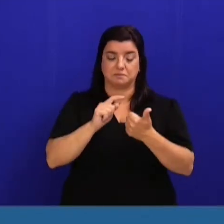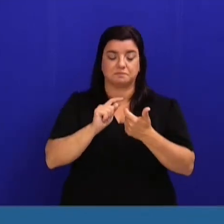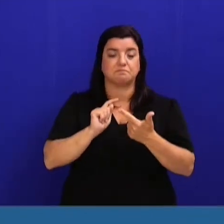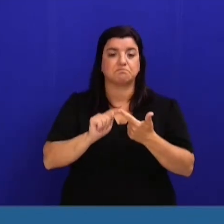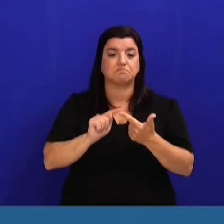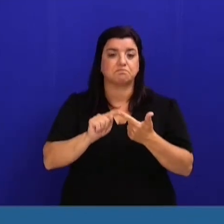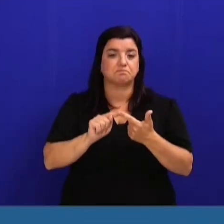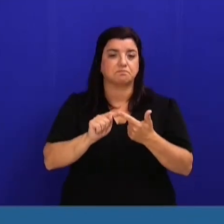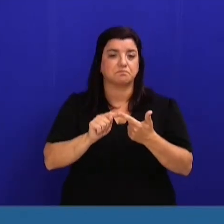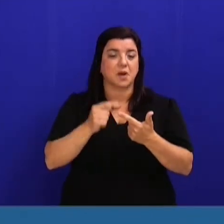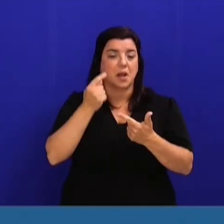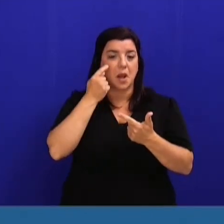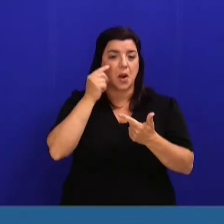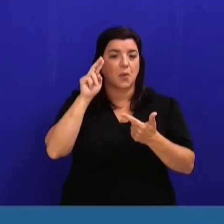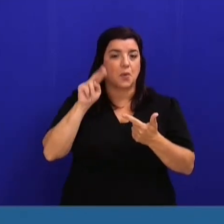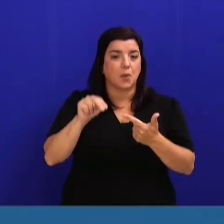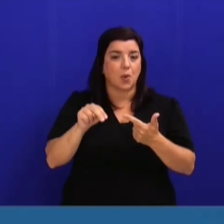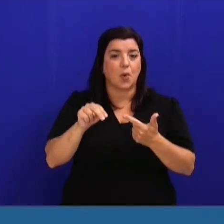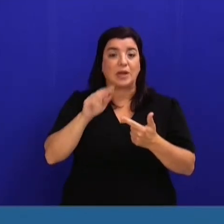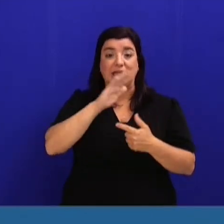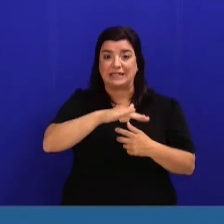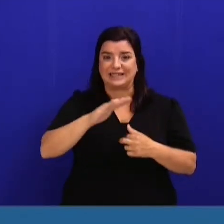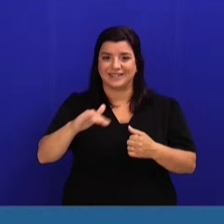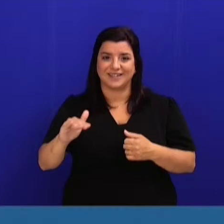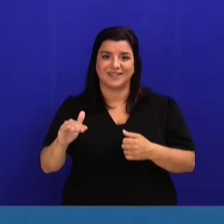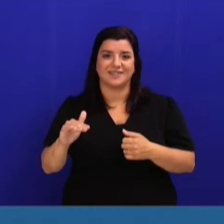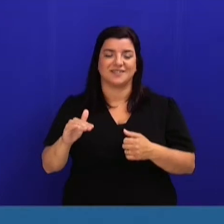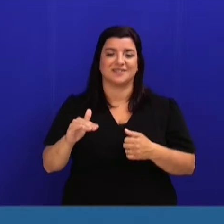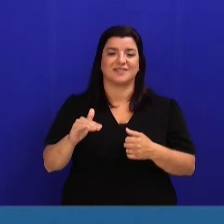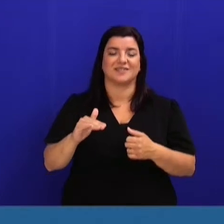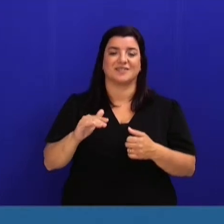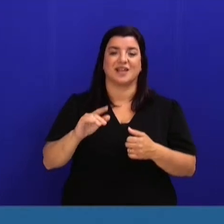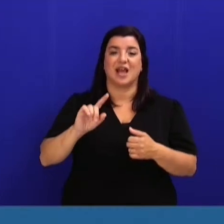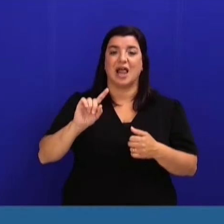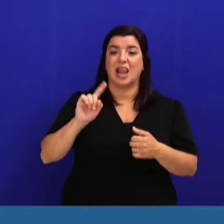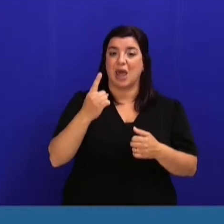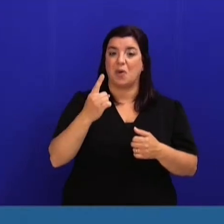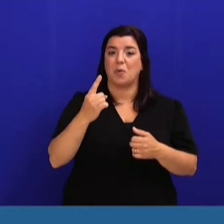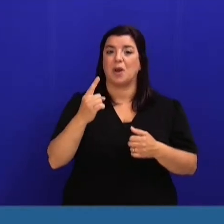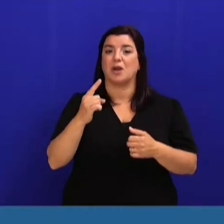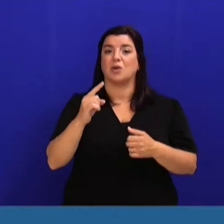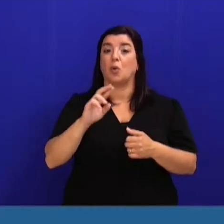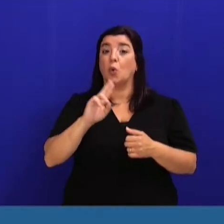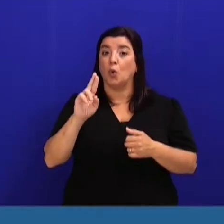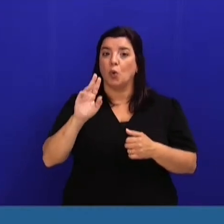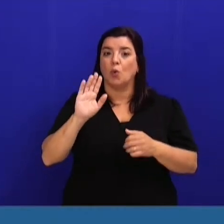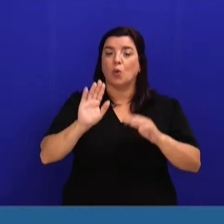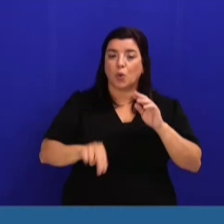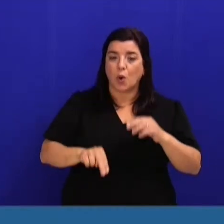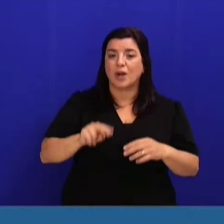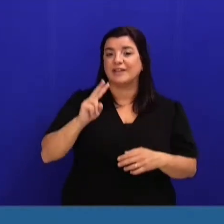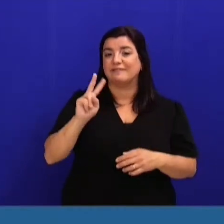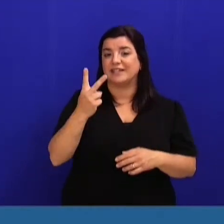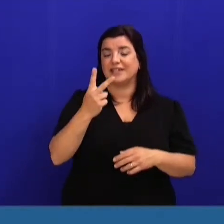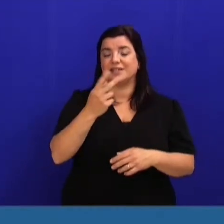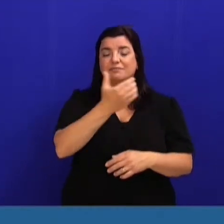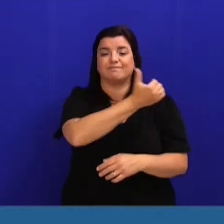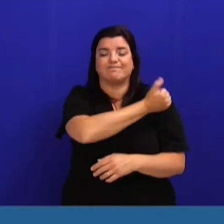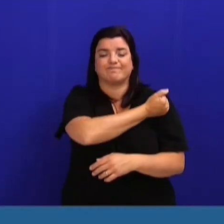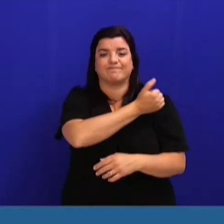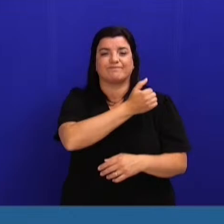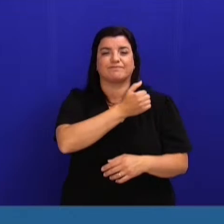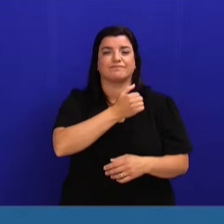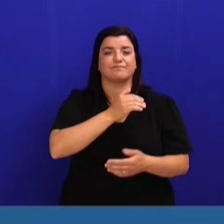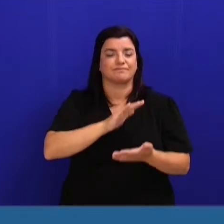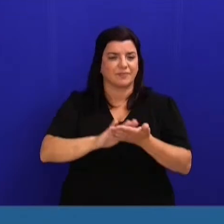għandna parti sostanzjali mill-popolazzjoni tagħna li ħadet l-ewwel doża u anka li wkoll huma covered bit-tieni doża li bil-mod